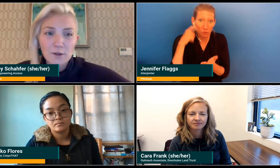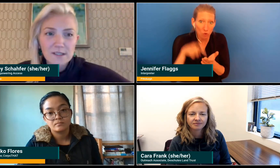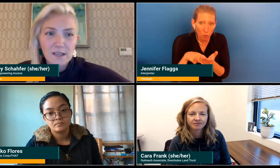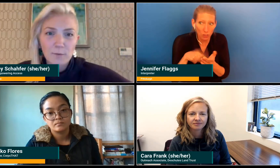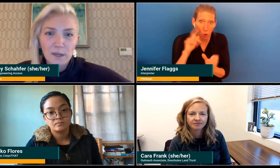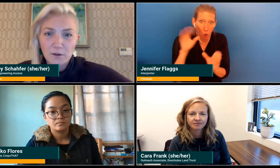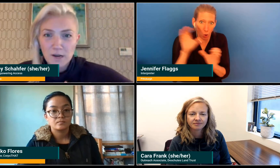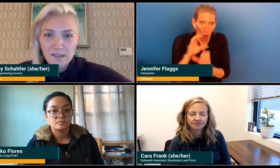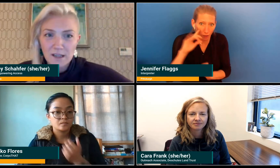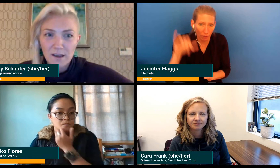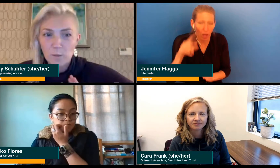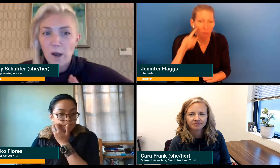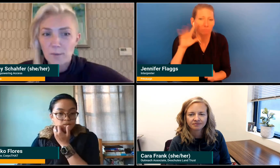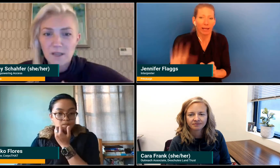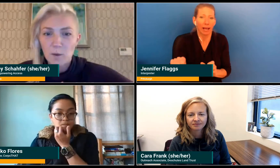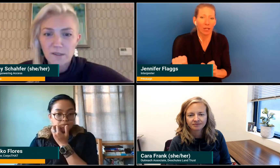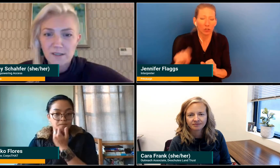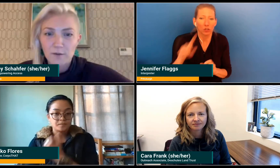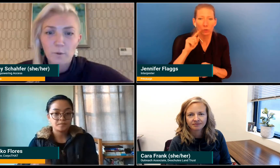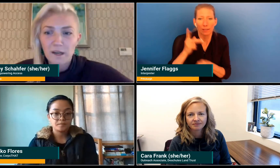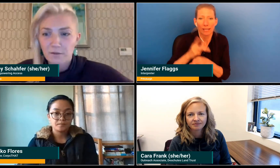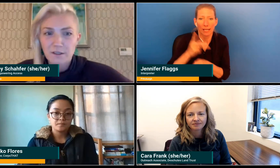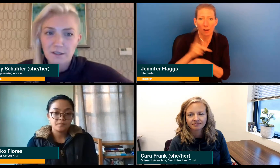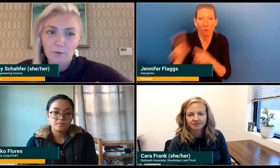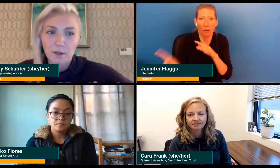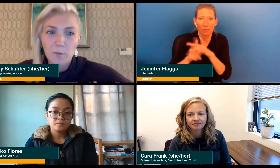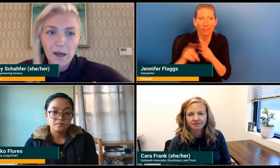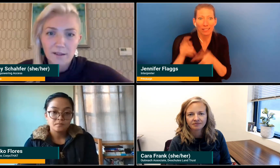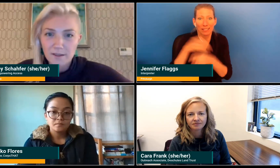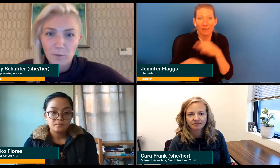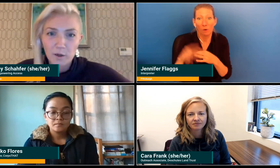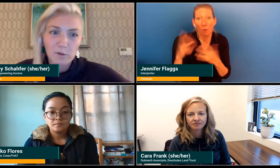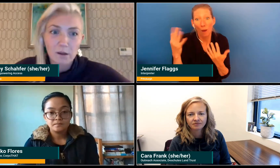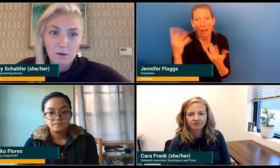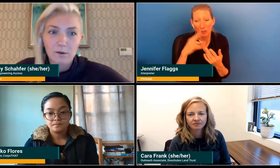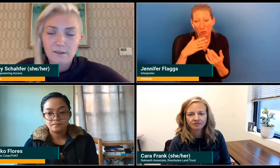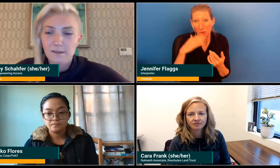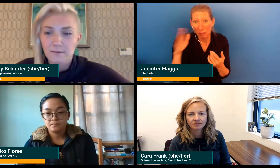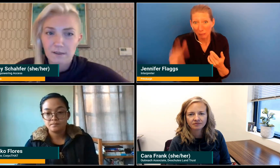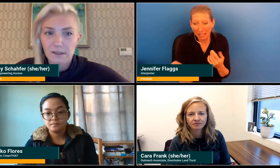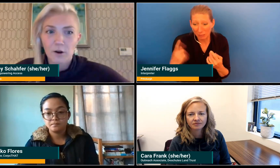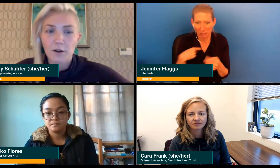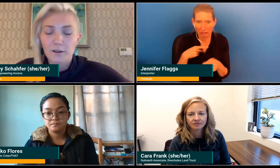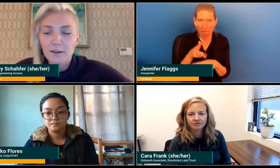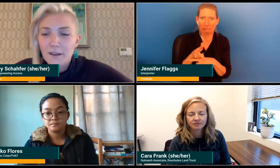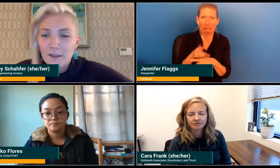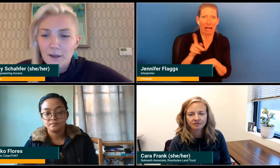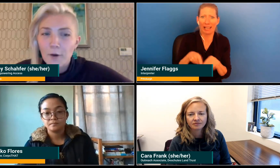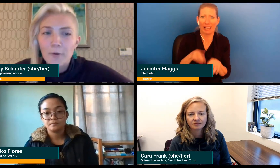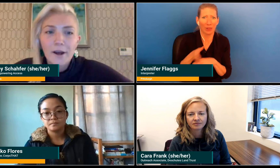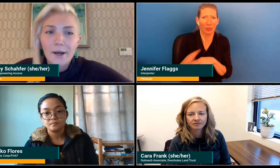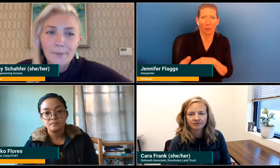we can notice it and we can address it as it pops up instead of waiting for it to get really bad and someone to be like, oh, this is hard.